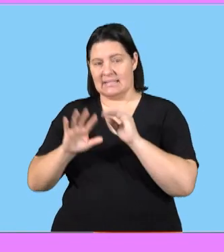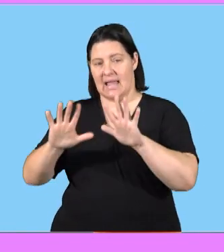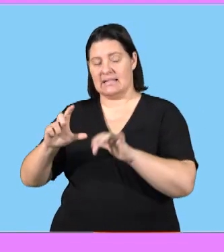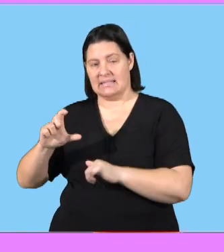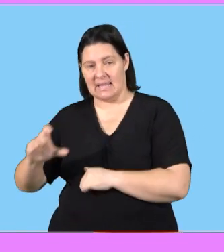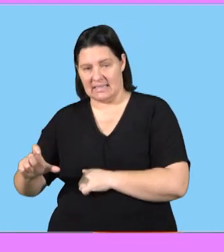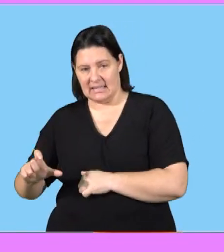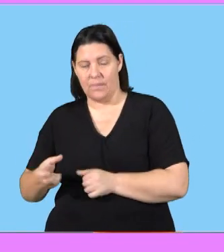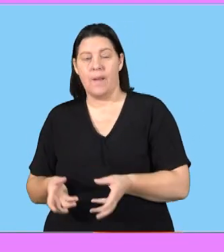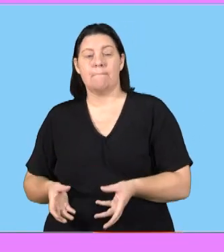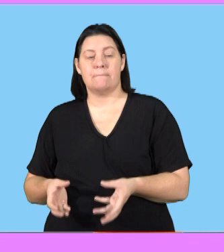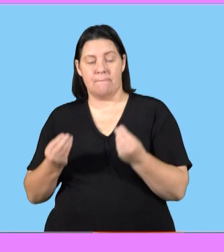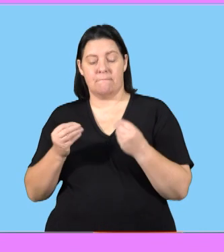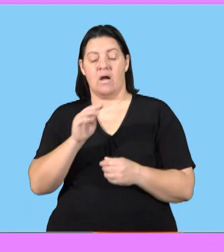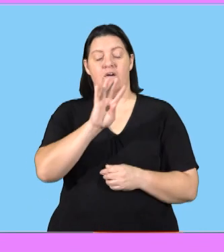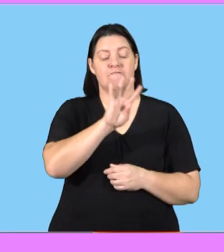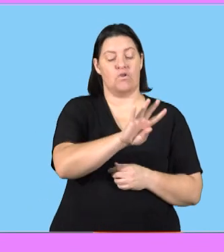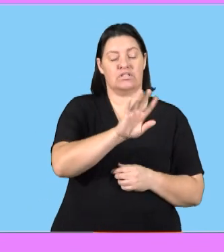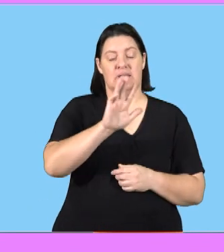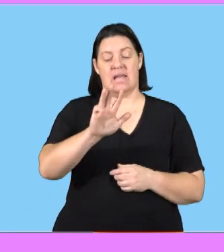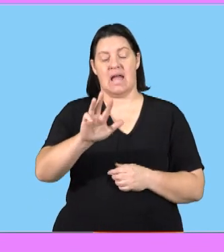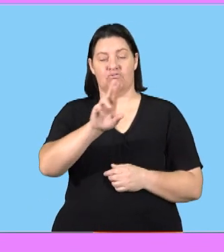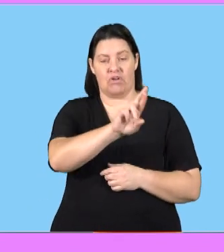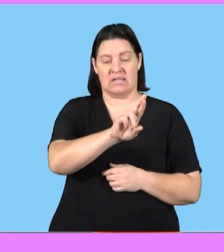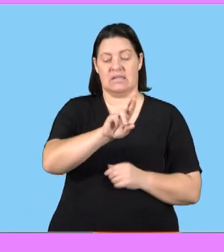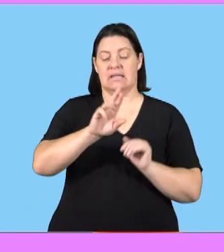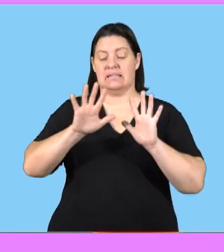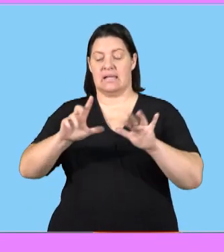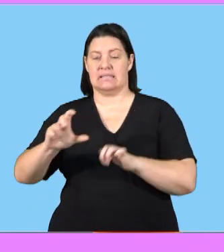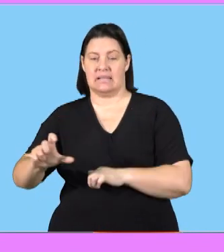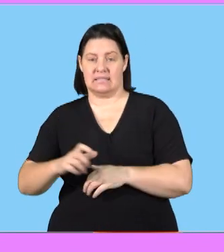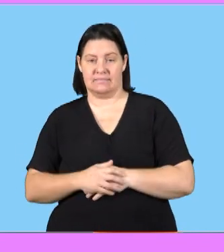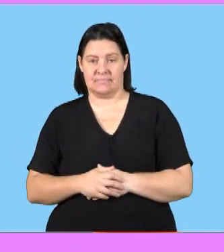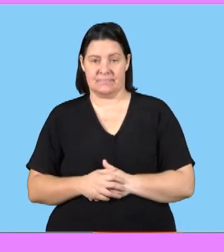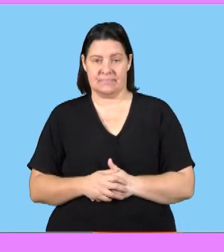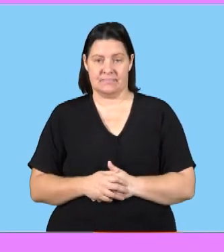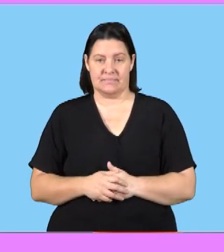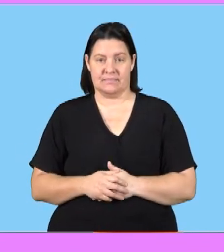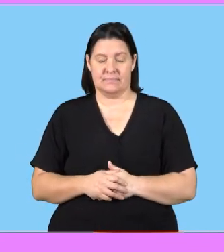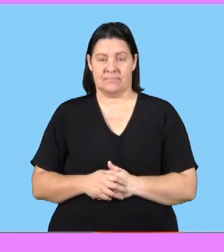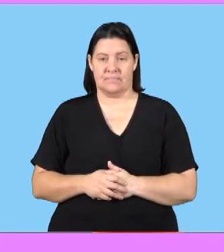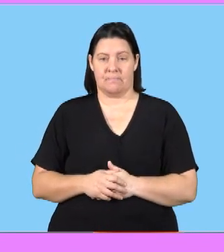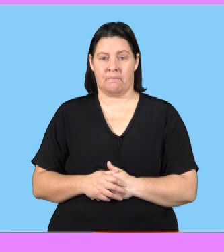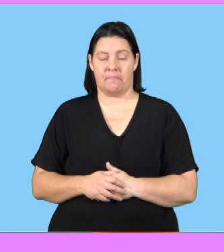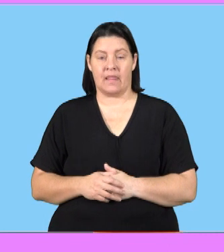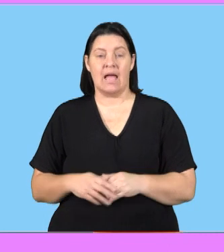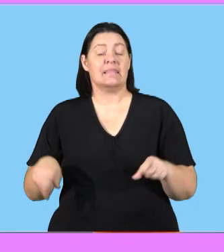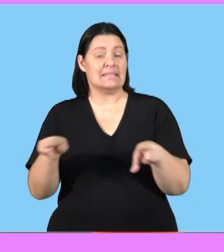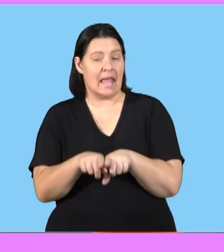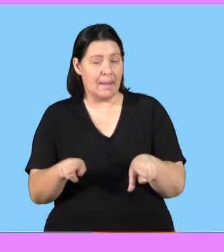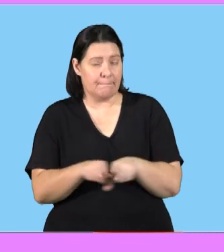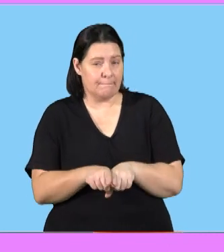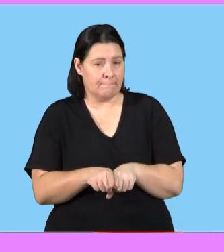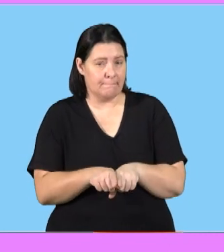cent, then what we will get will be the 49 rand 10 cent. And then the